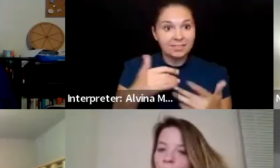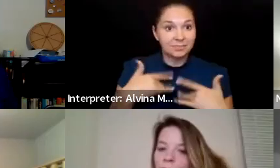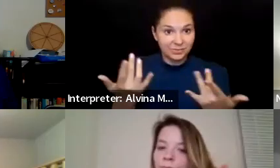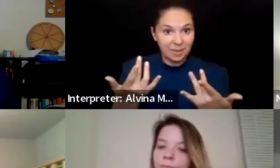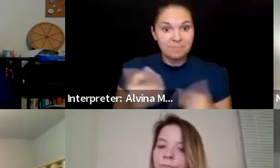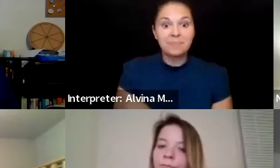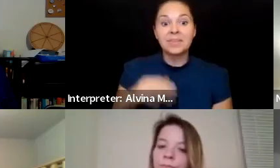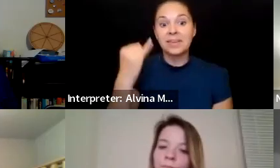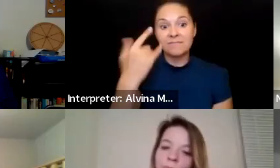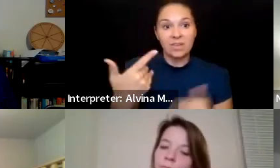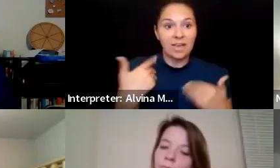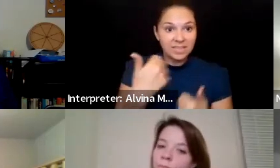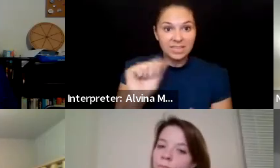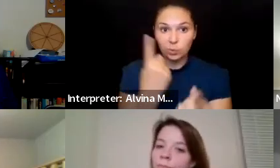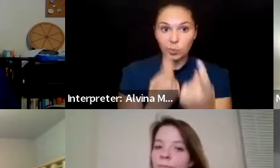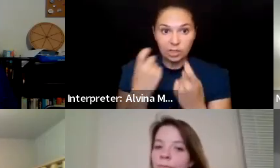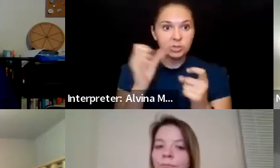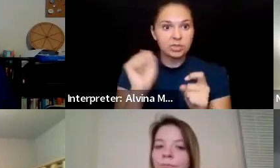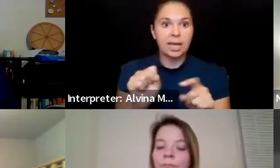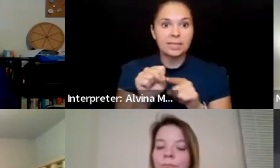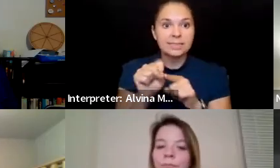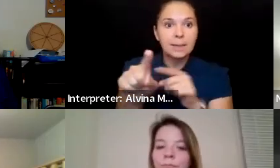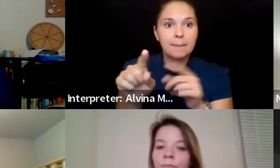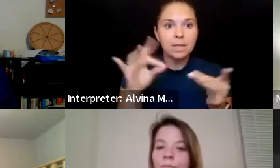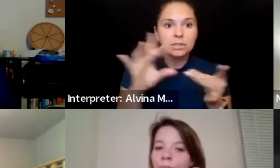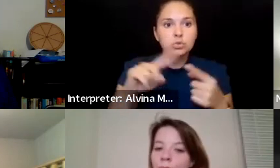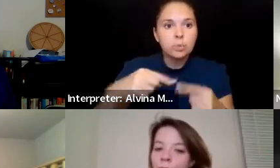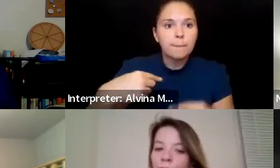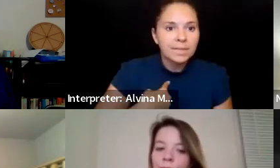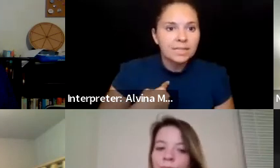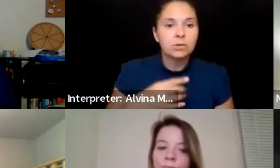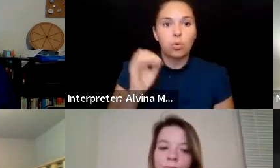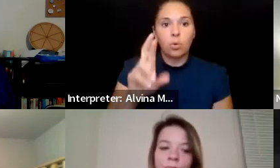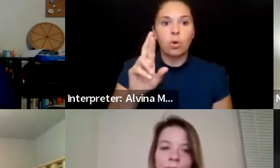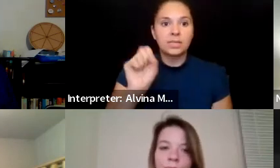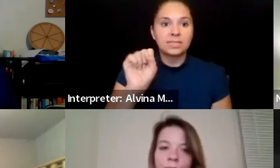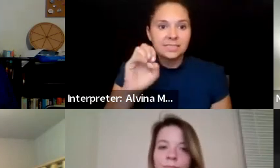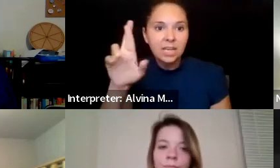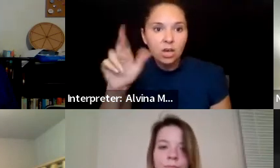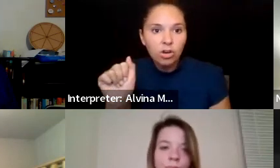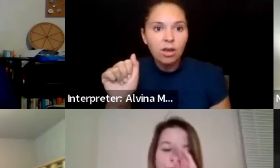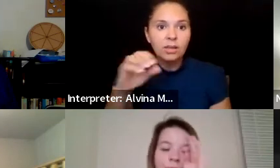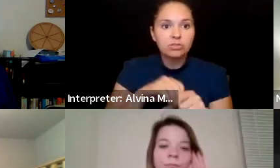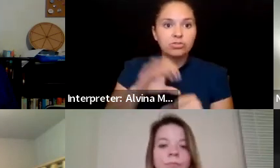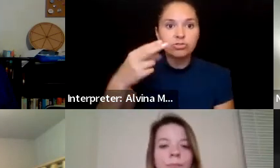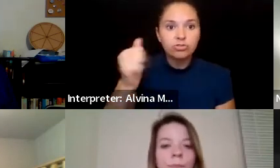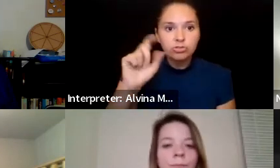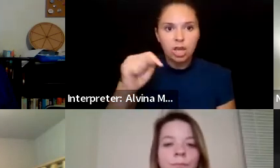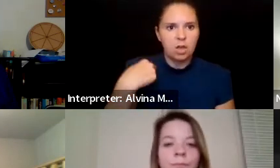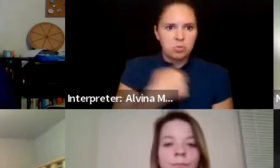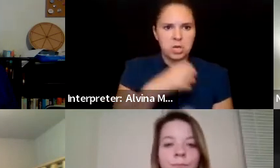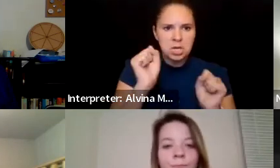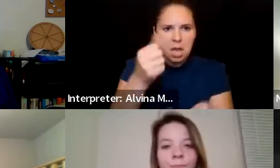if you have any questions, you can always message myself or Sierra Royster in the chat, and we can try to help direct